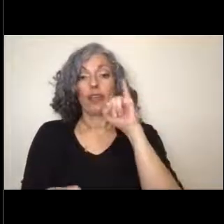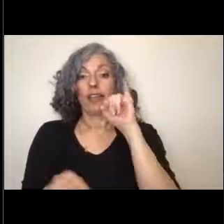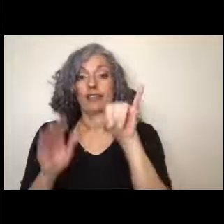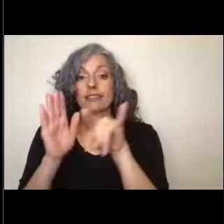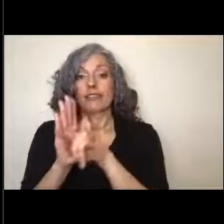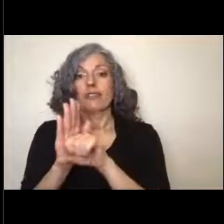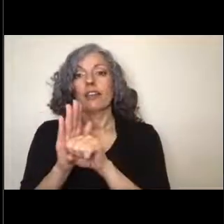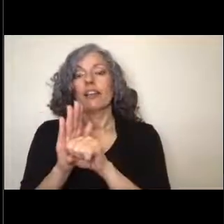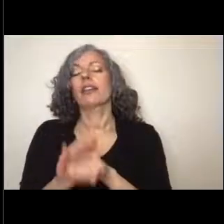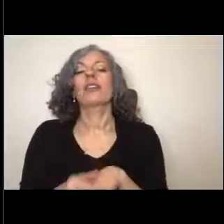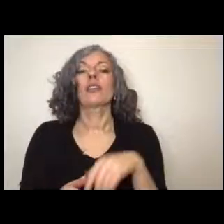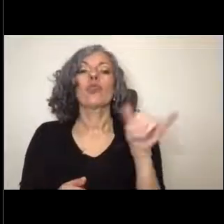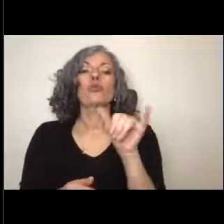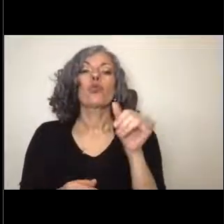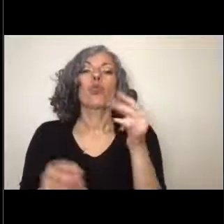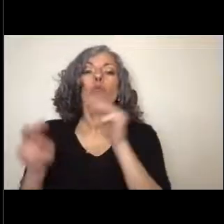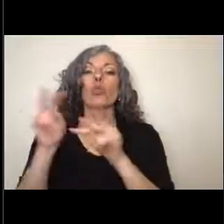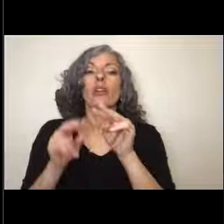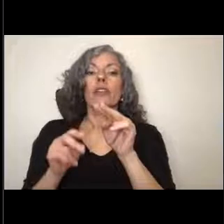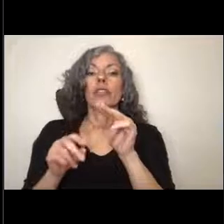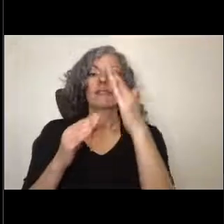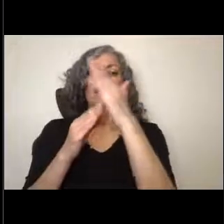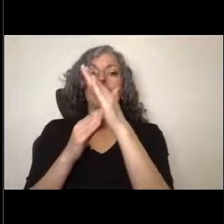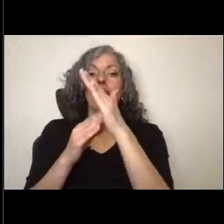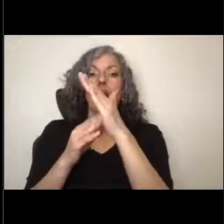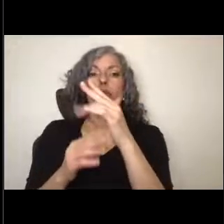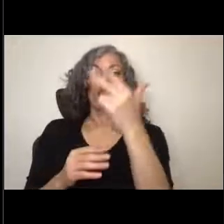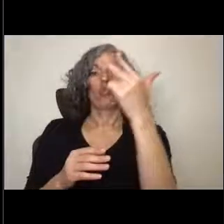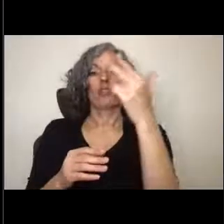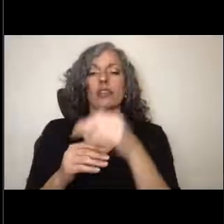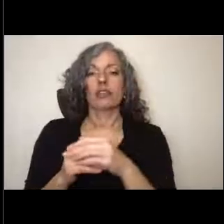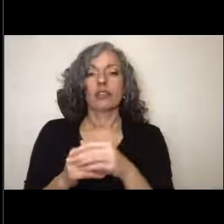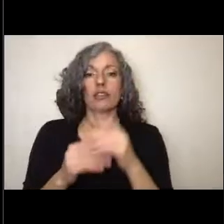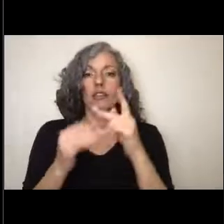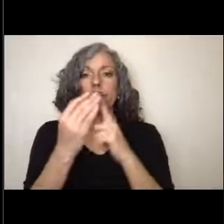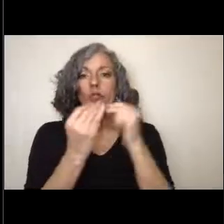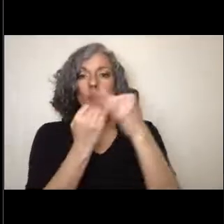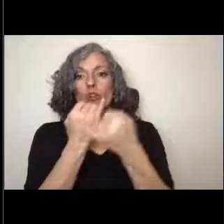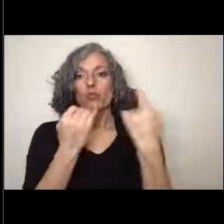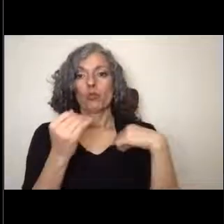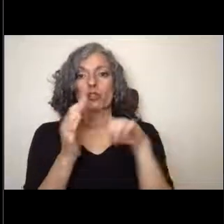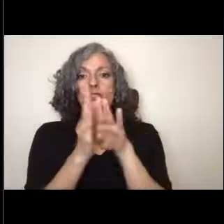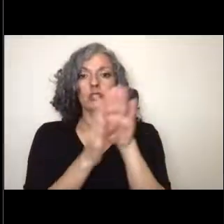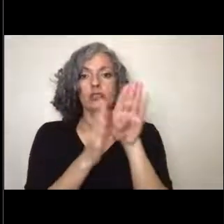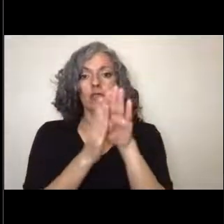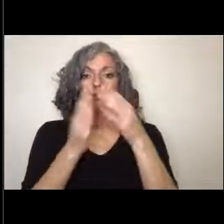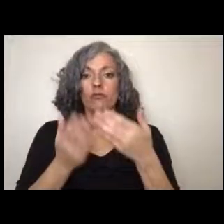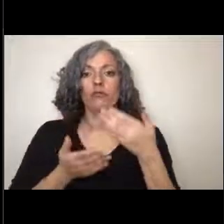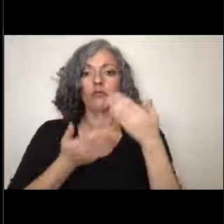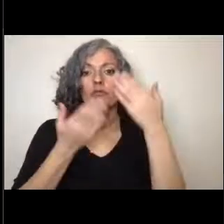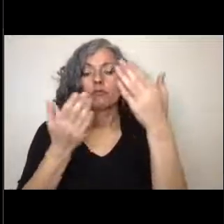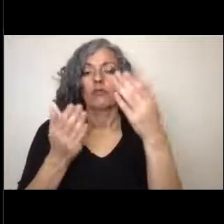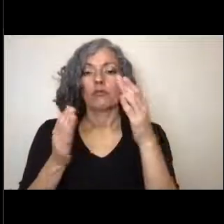top 5 freight corridors for the assessment. And then for the projects, we developed a project recommendation